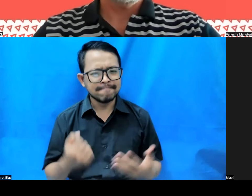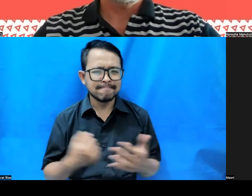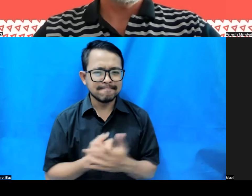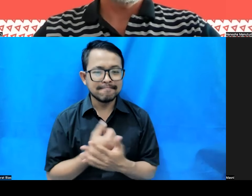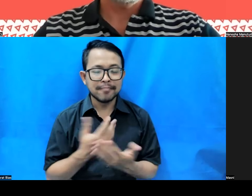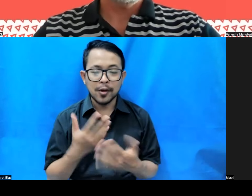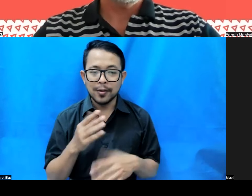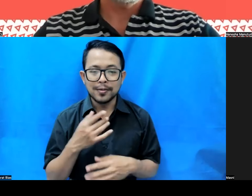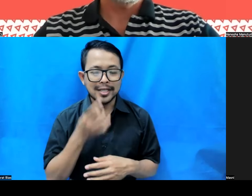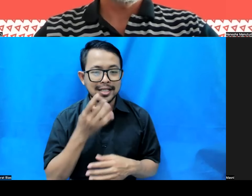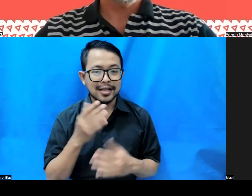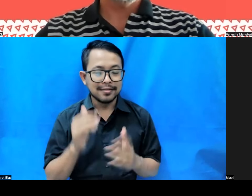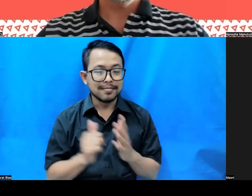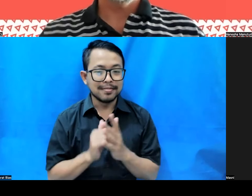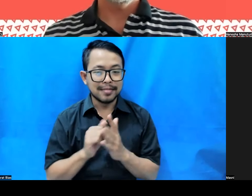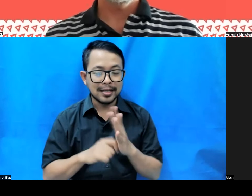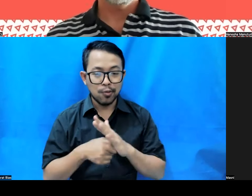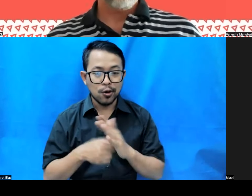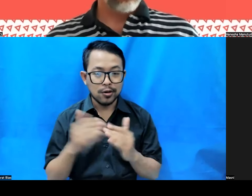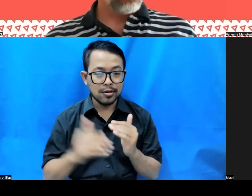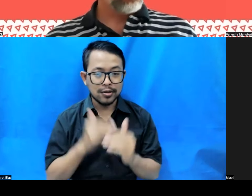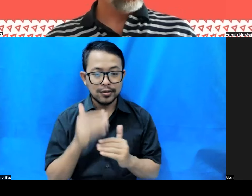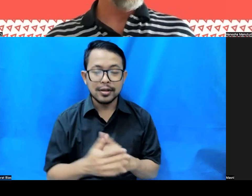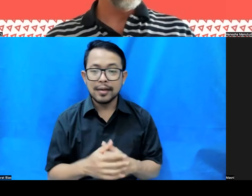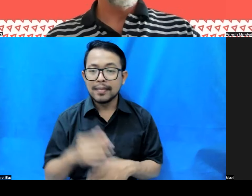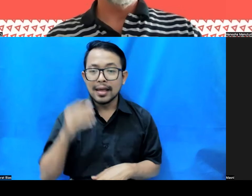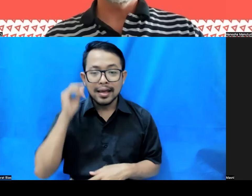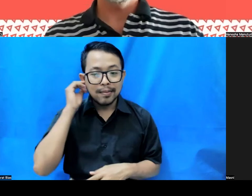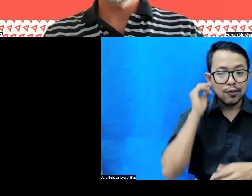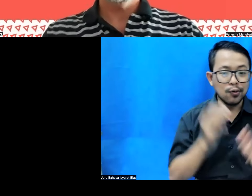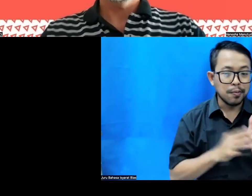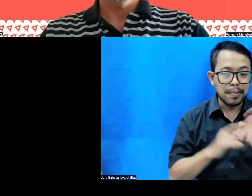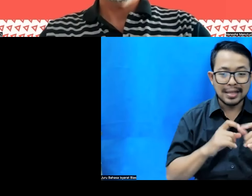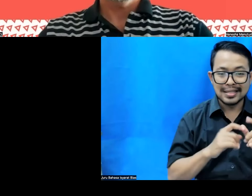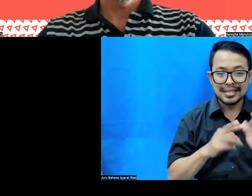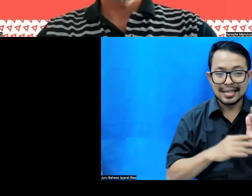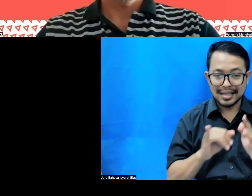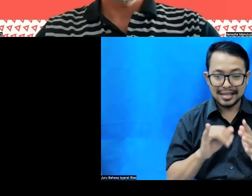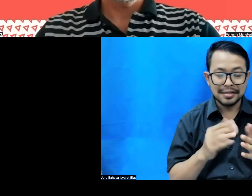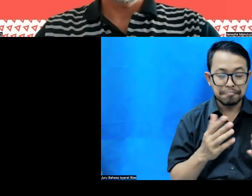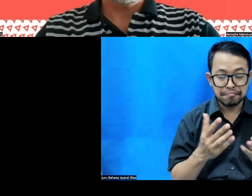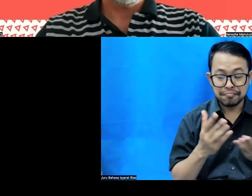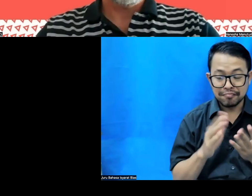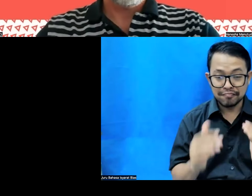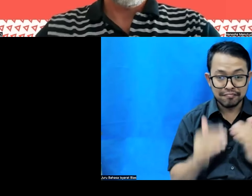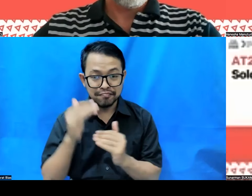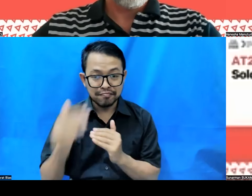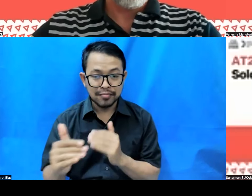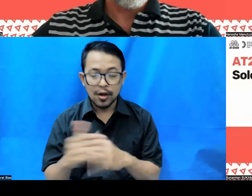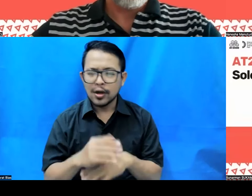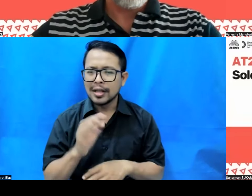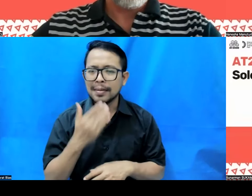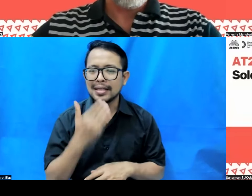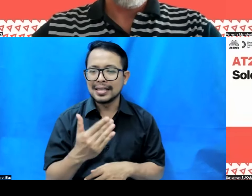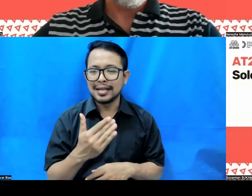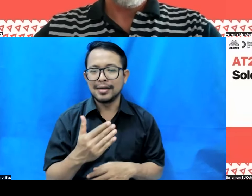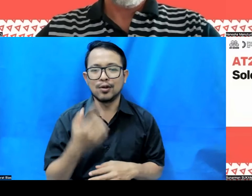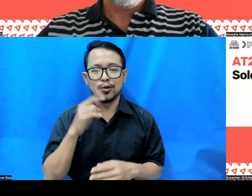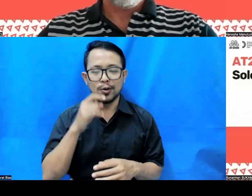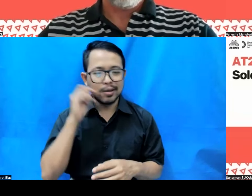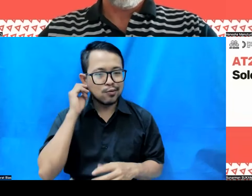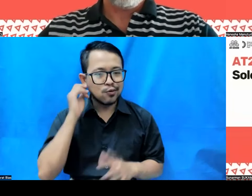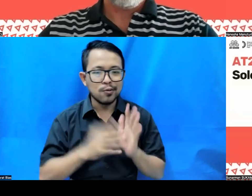Okay, all right then. So please allow me to move on to the next discussant or commenter. Okay, so